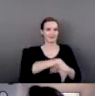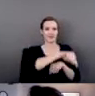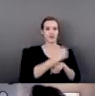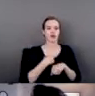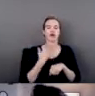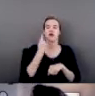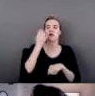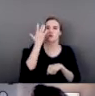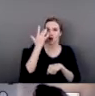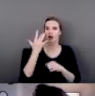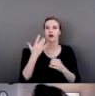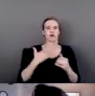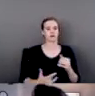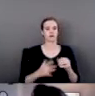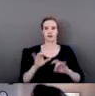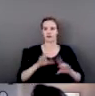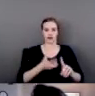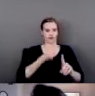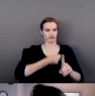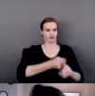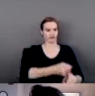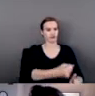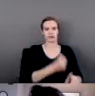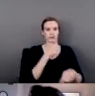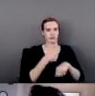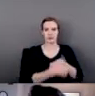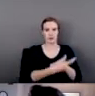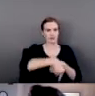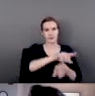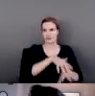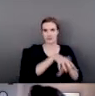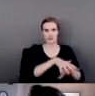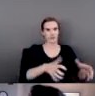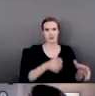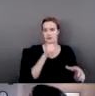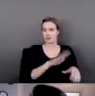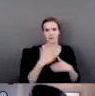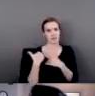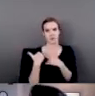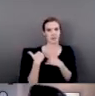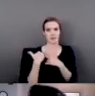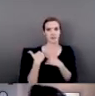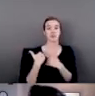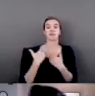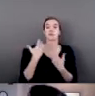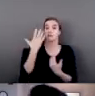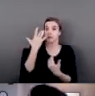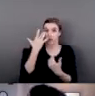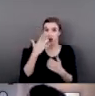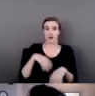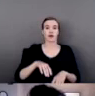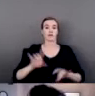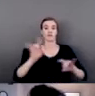happening, that it's not our fault. You know, this is something that is relating to something that happened to